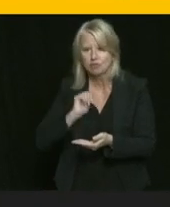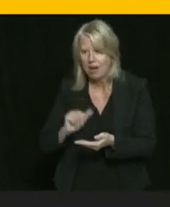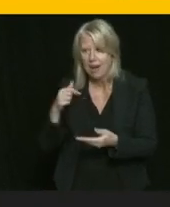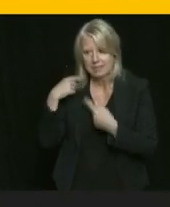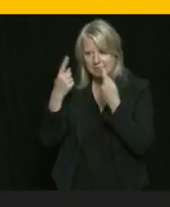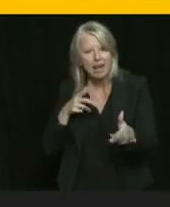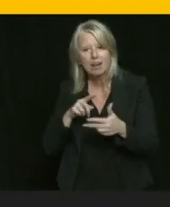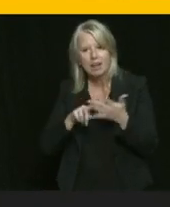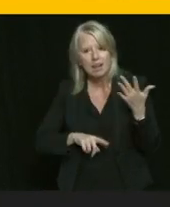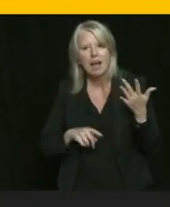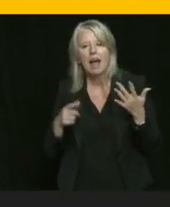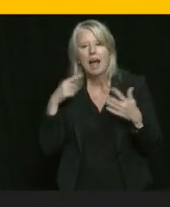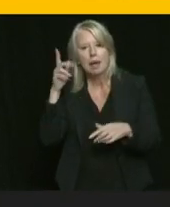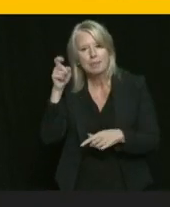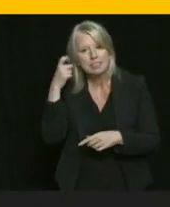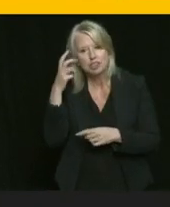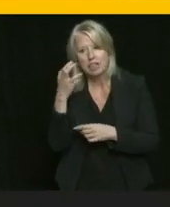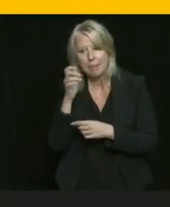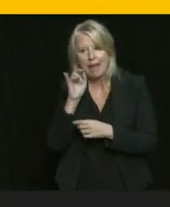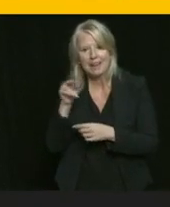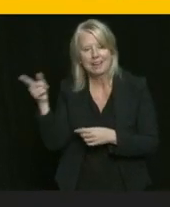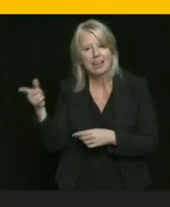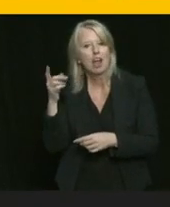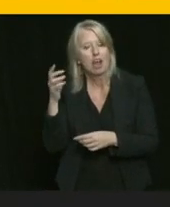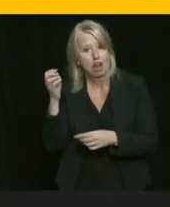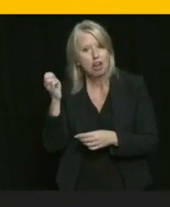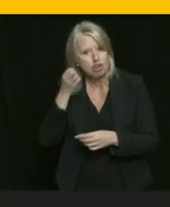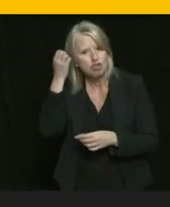in all the different